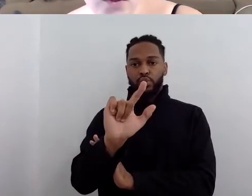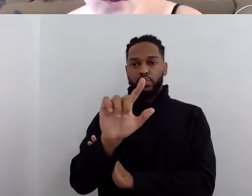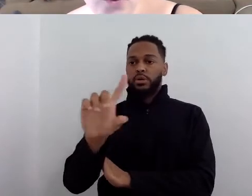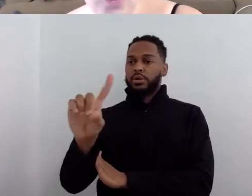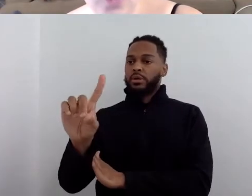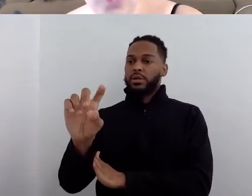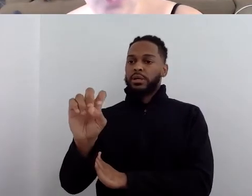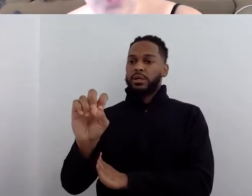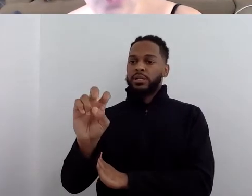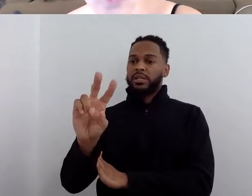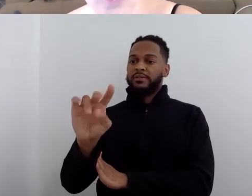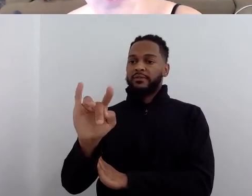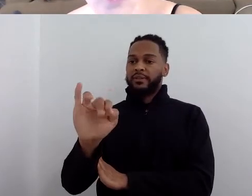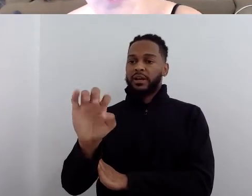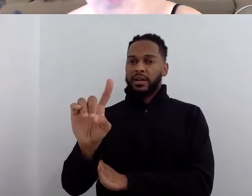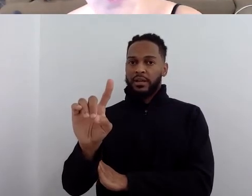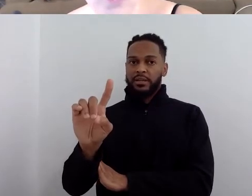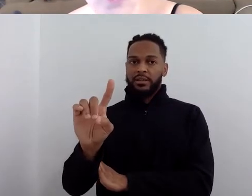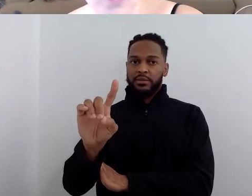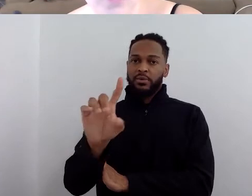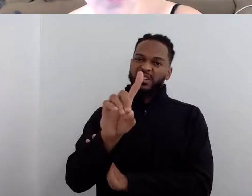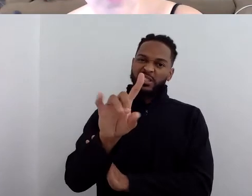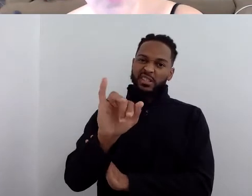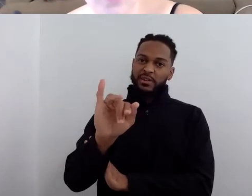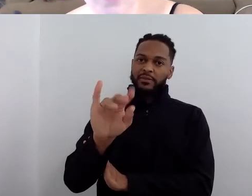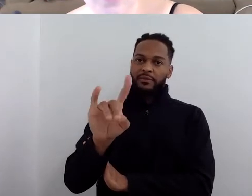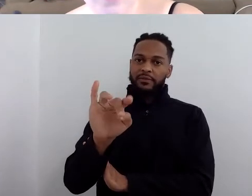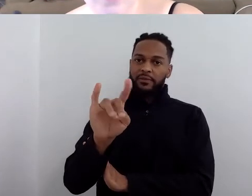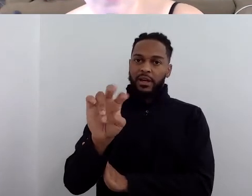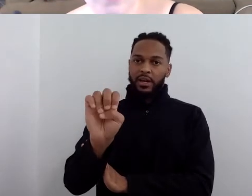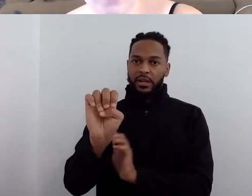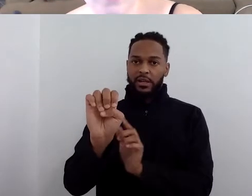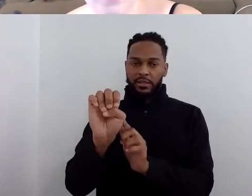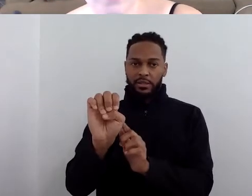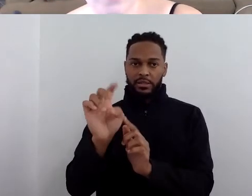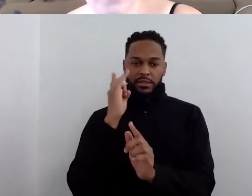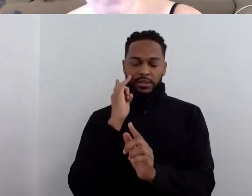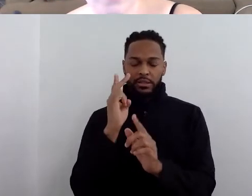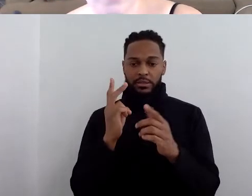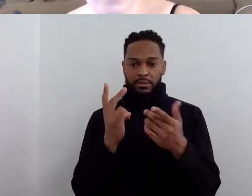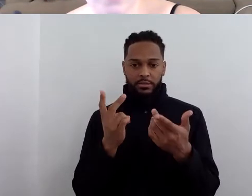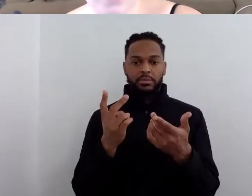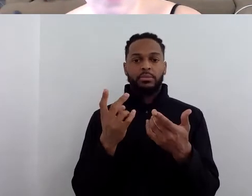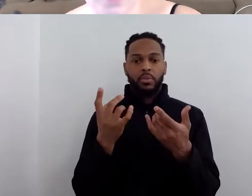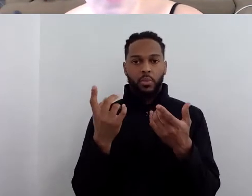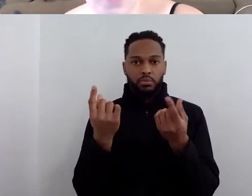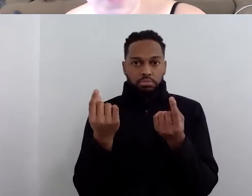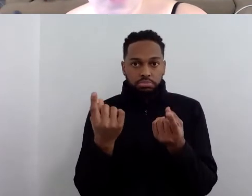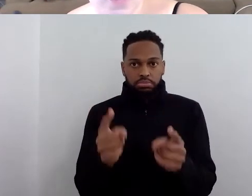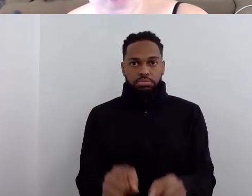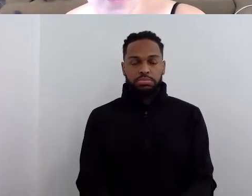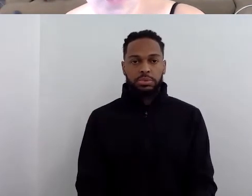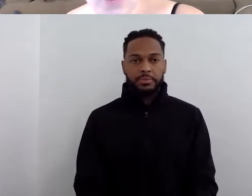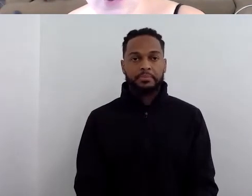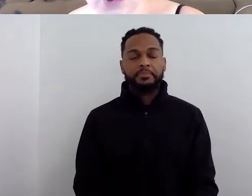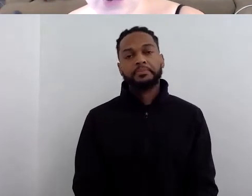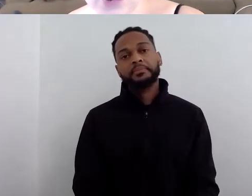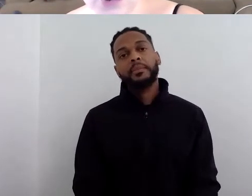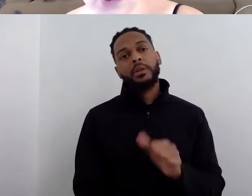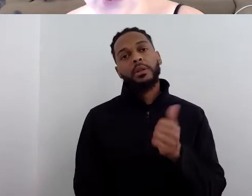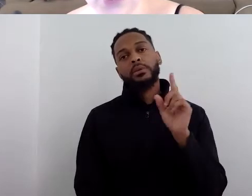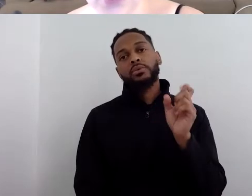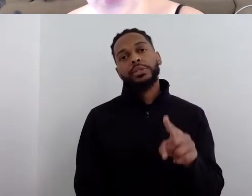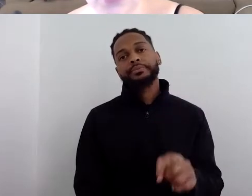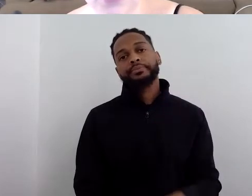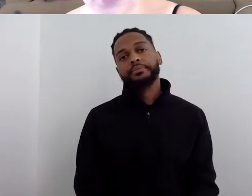did you see a decline in spinal cord injuries over the past year since people were not going out or traveling as much? Or did